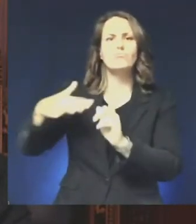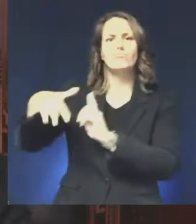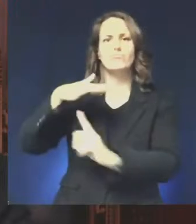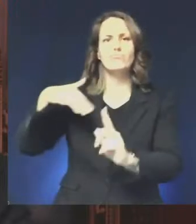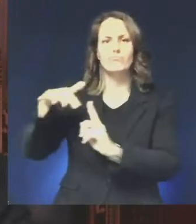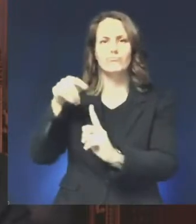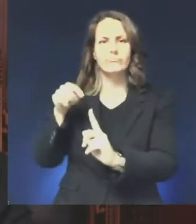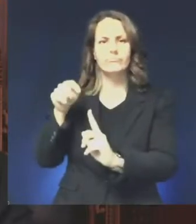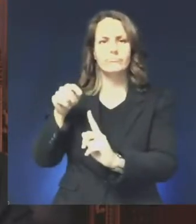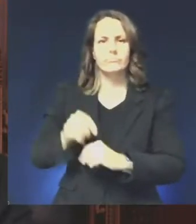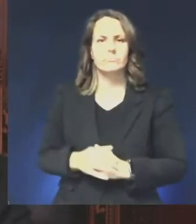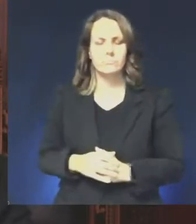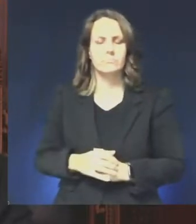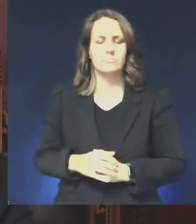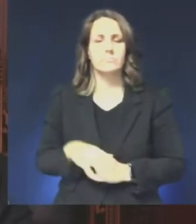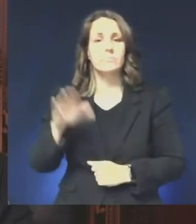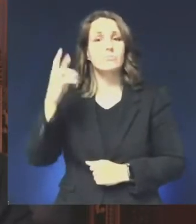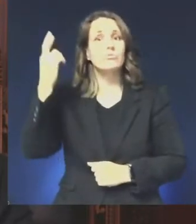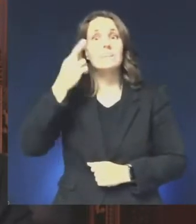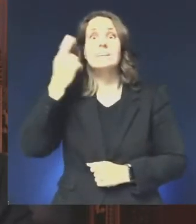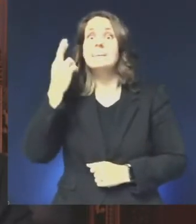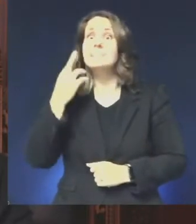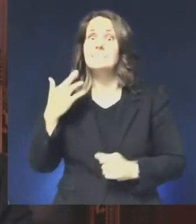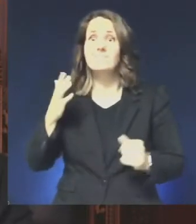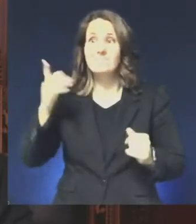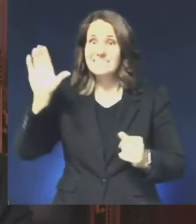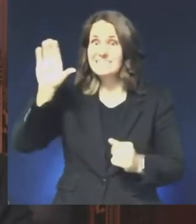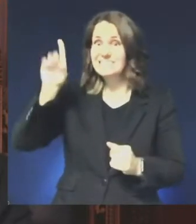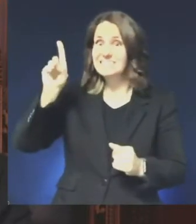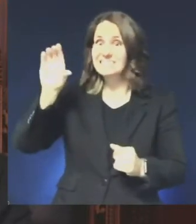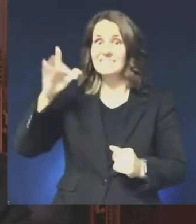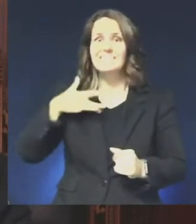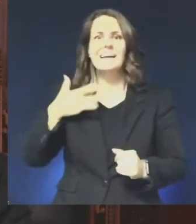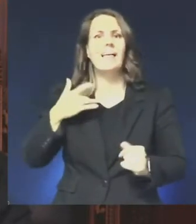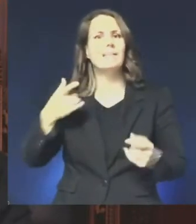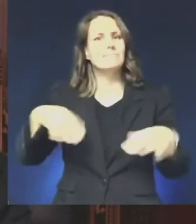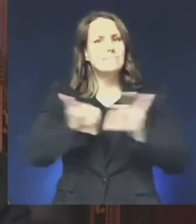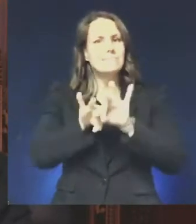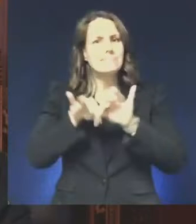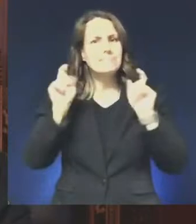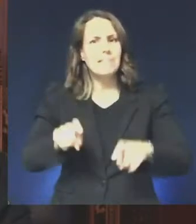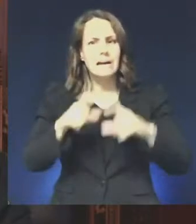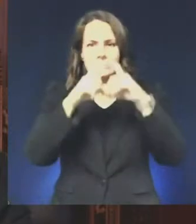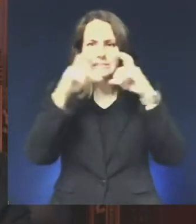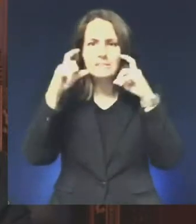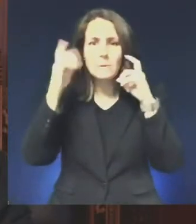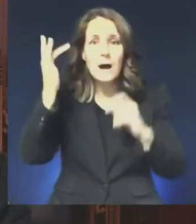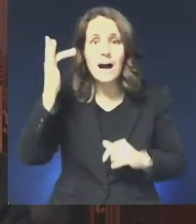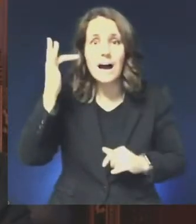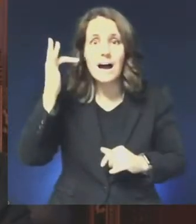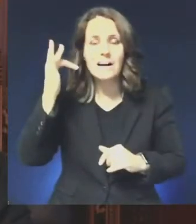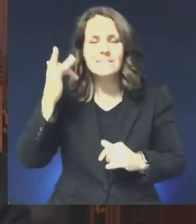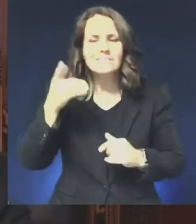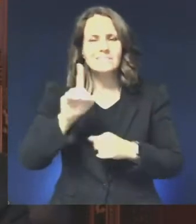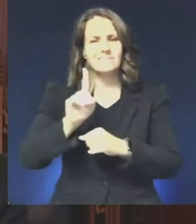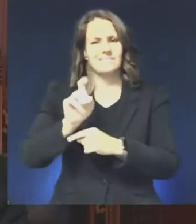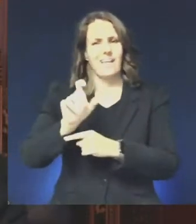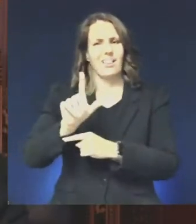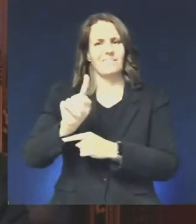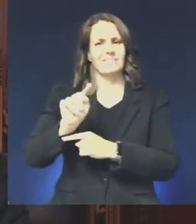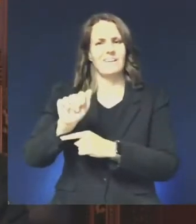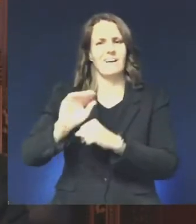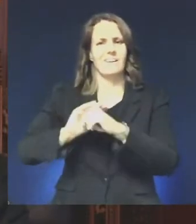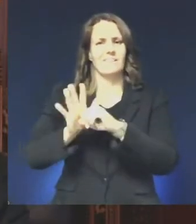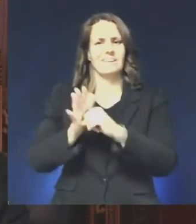state. And because children are not vaccinated by and large, and they can be in environments where we know transmission